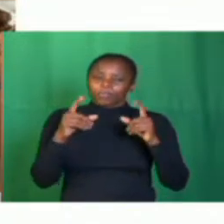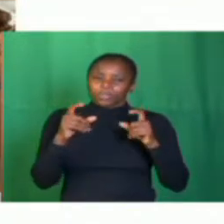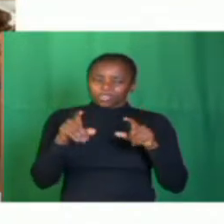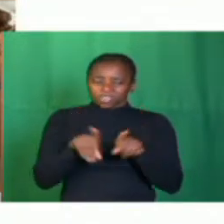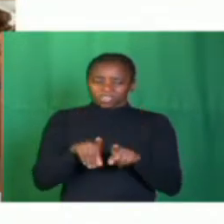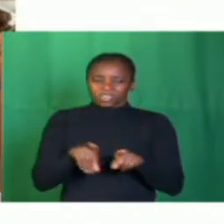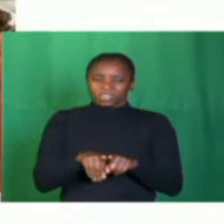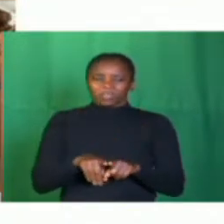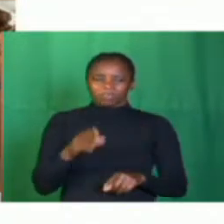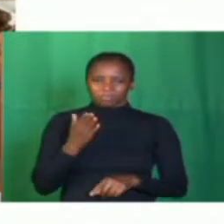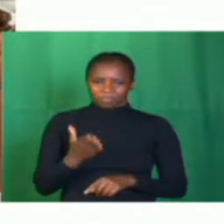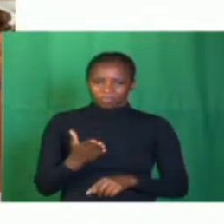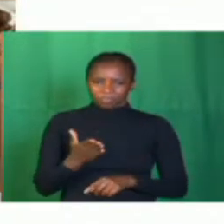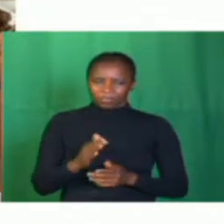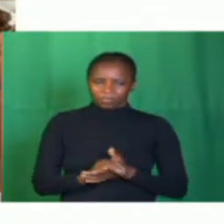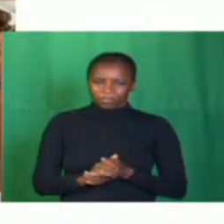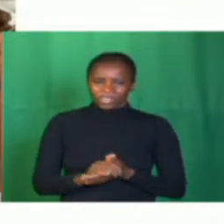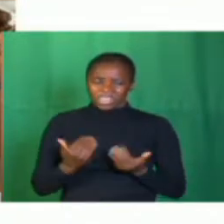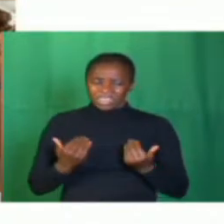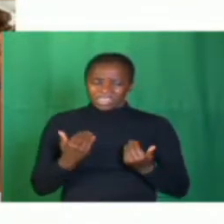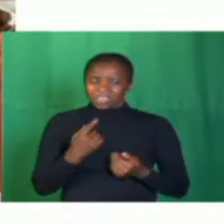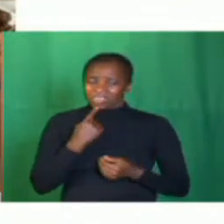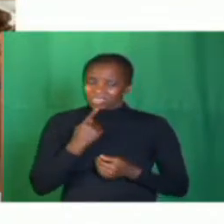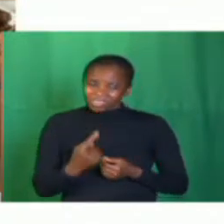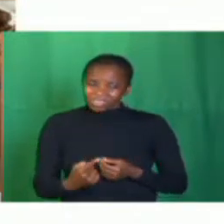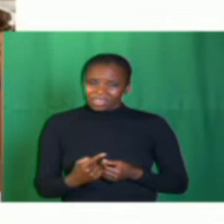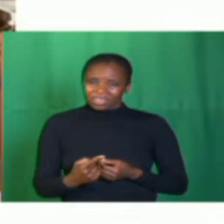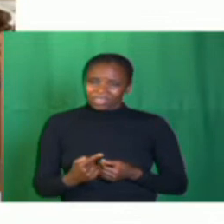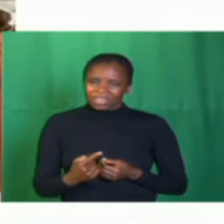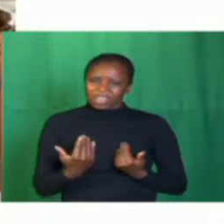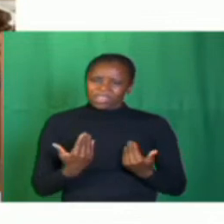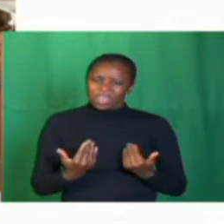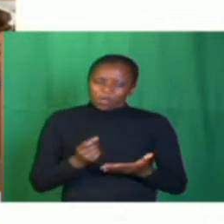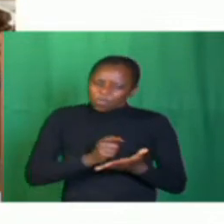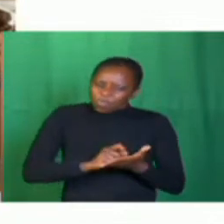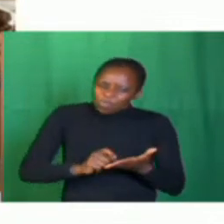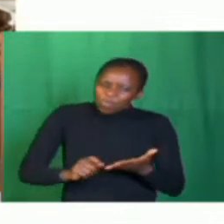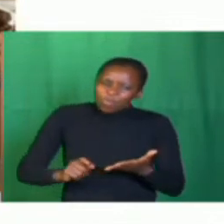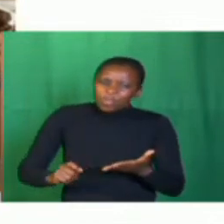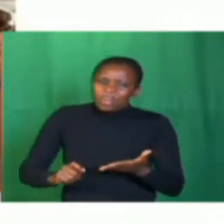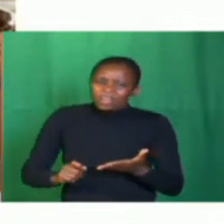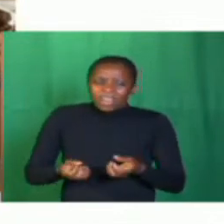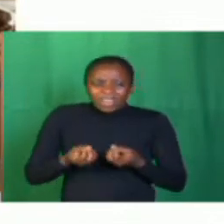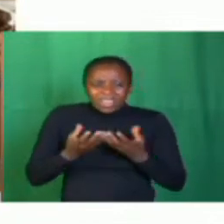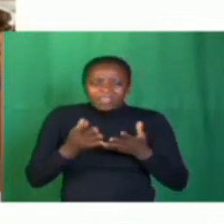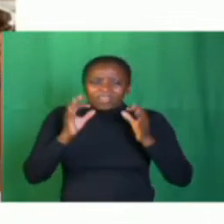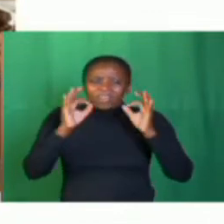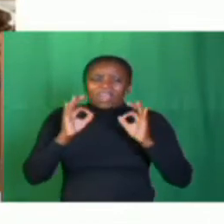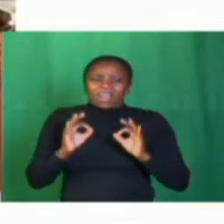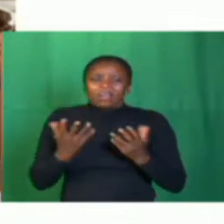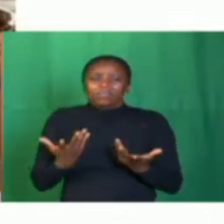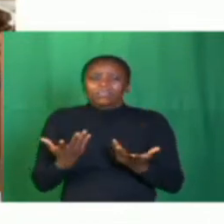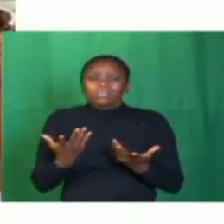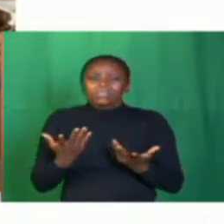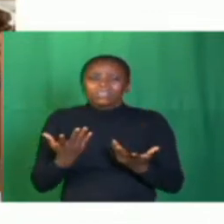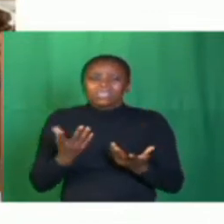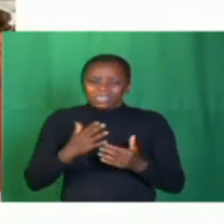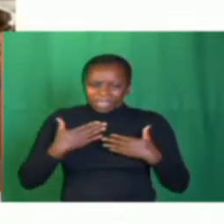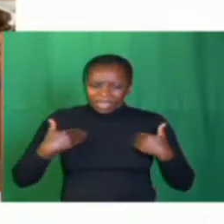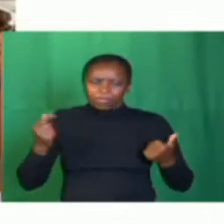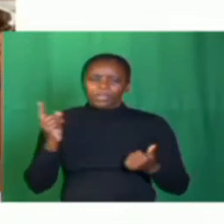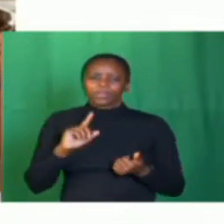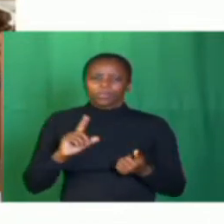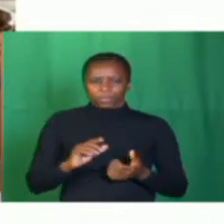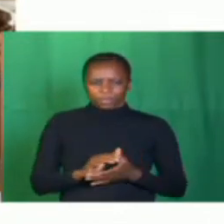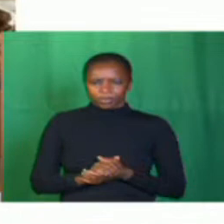here, and you are told to narrate or give an account of the events happening in the source,